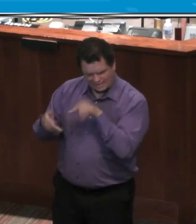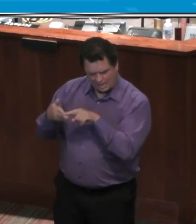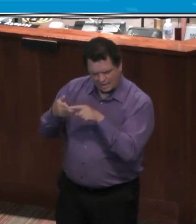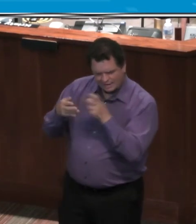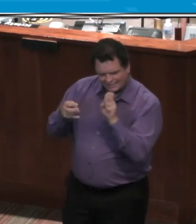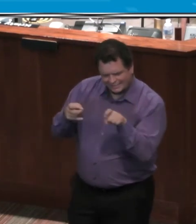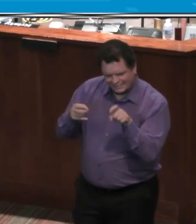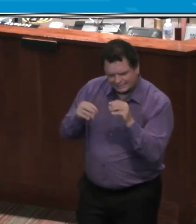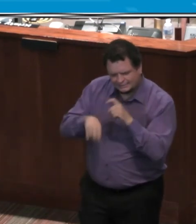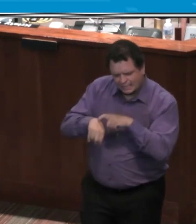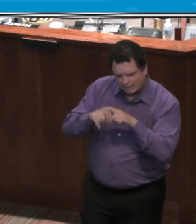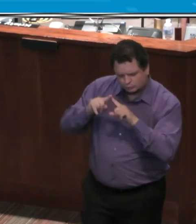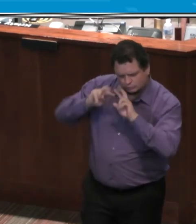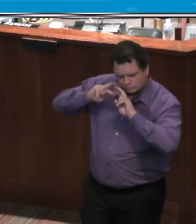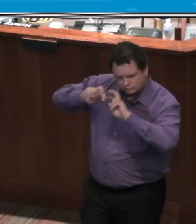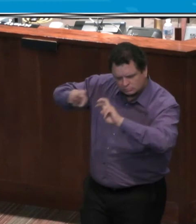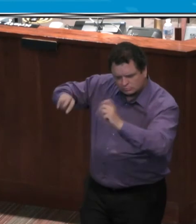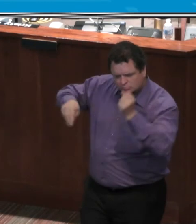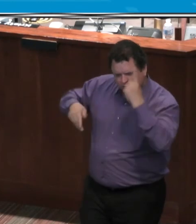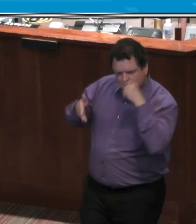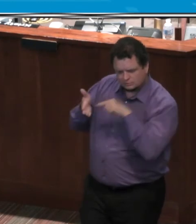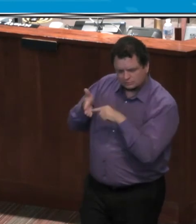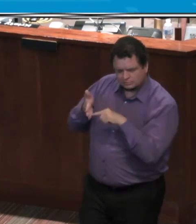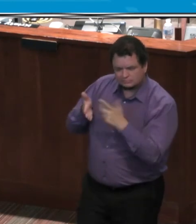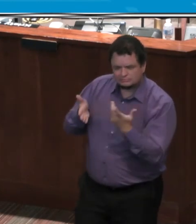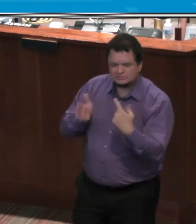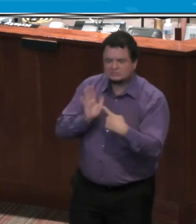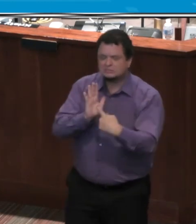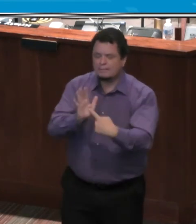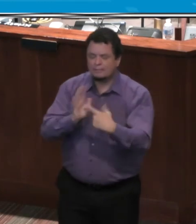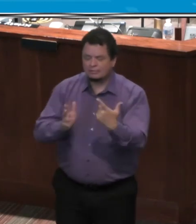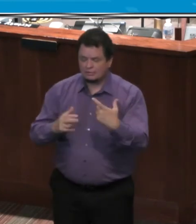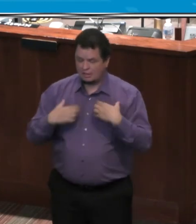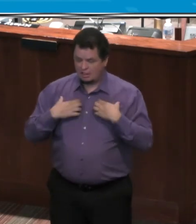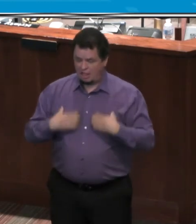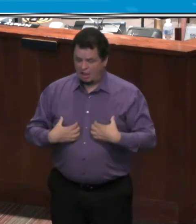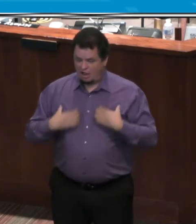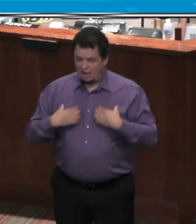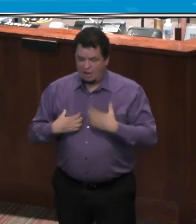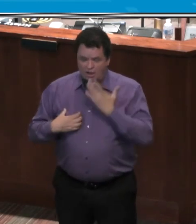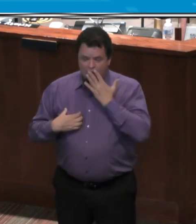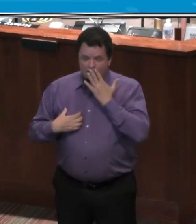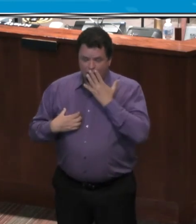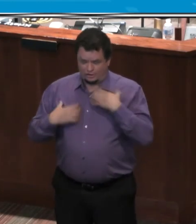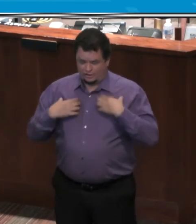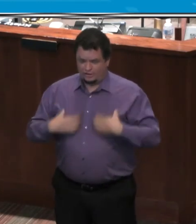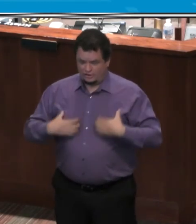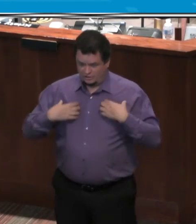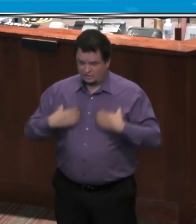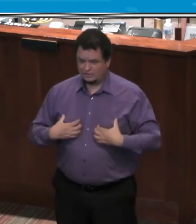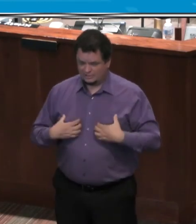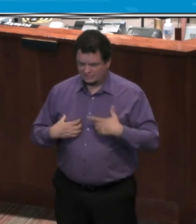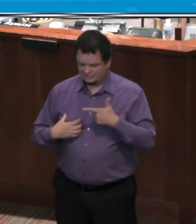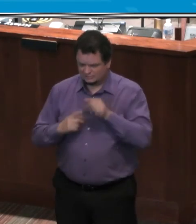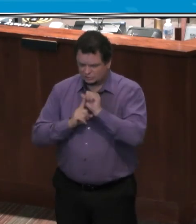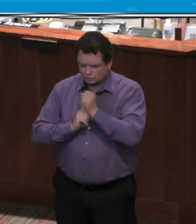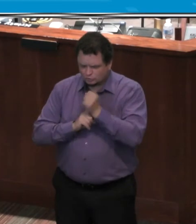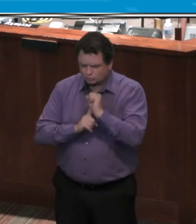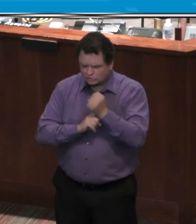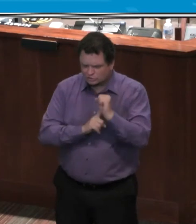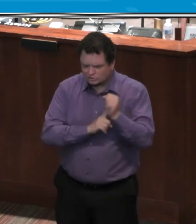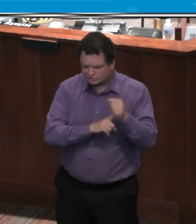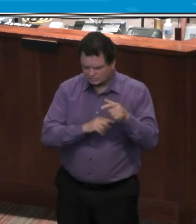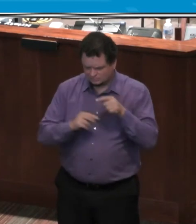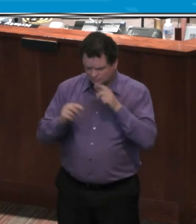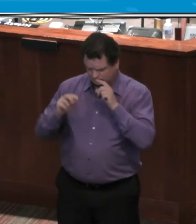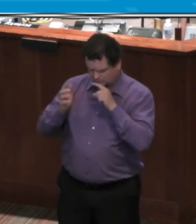hauler cases, and then some of the morbidity that we see in our pediatrics with Kawasaki's. There's, some of the